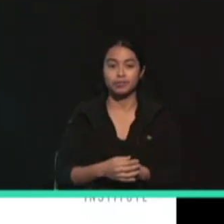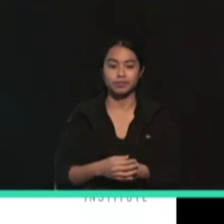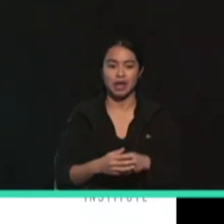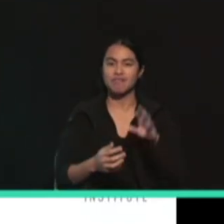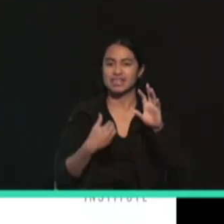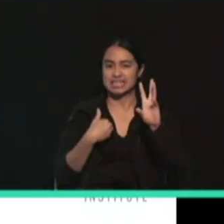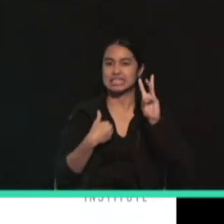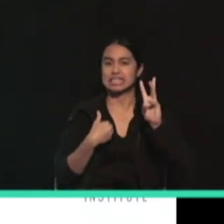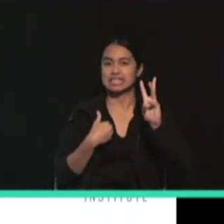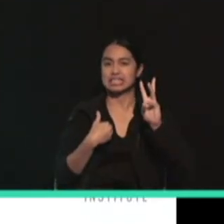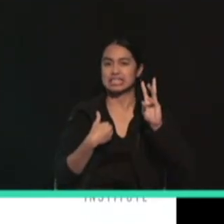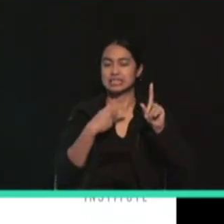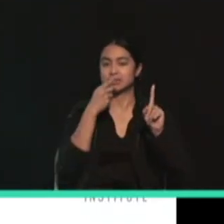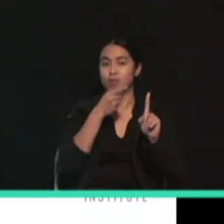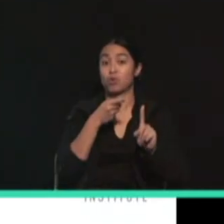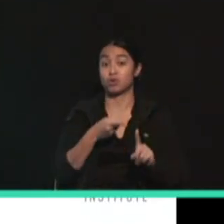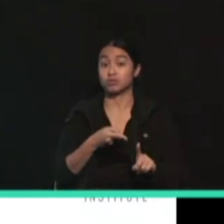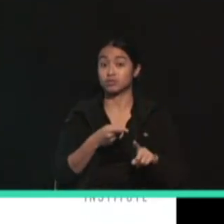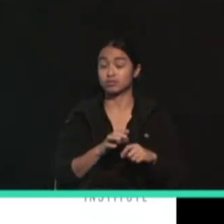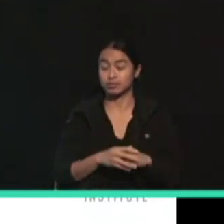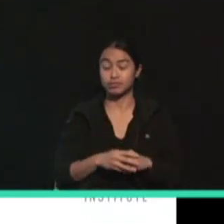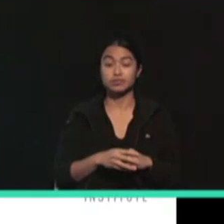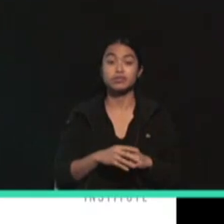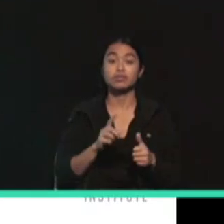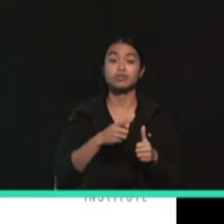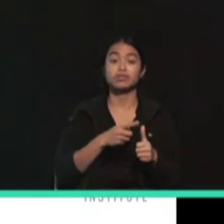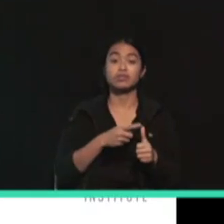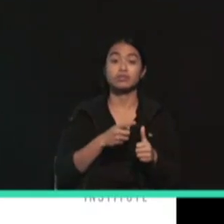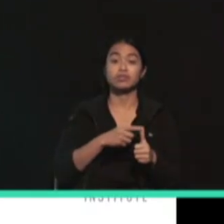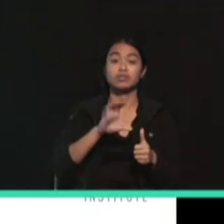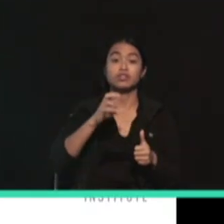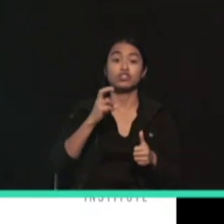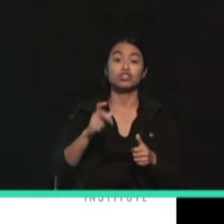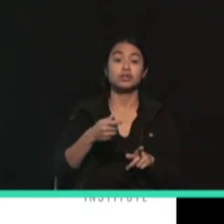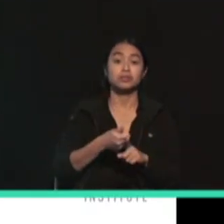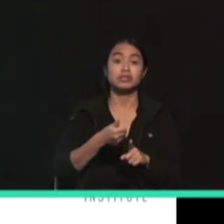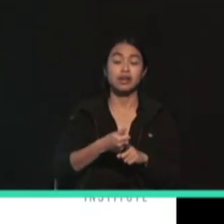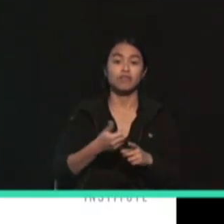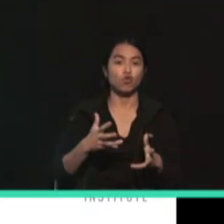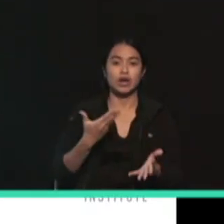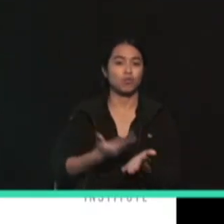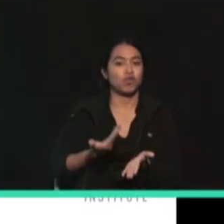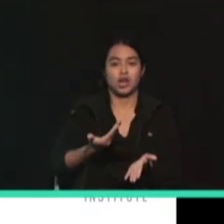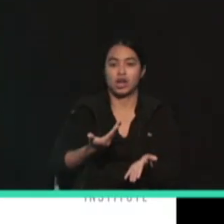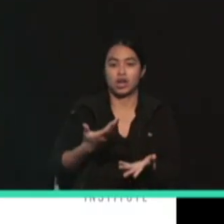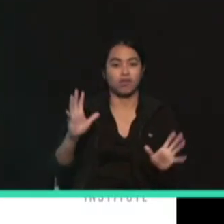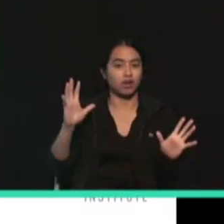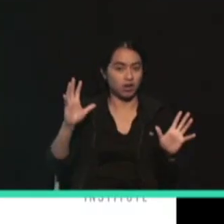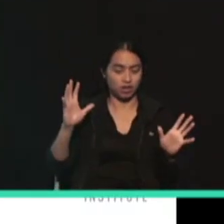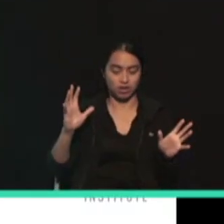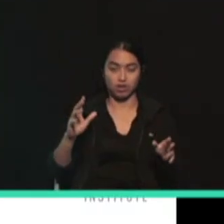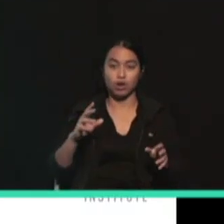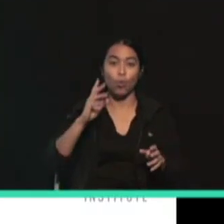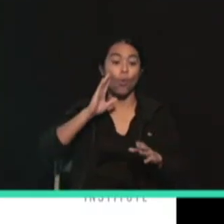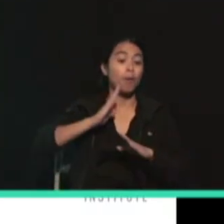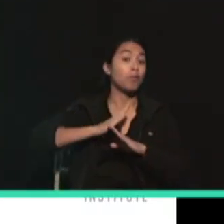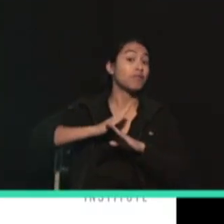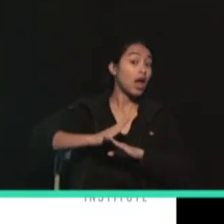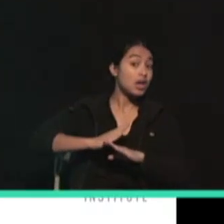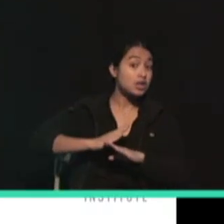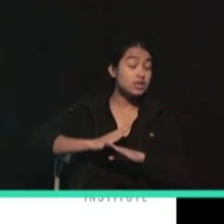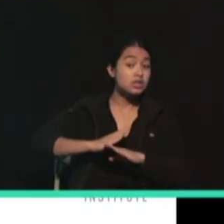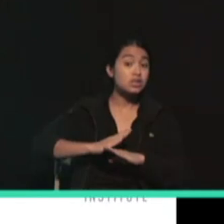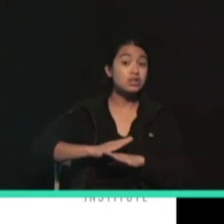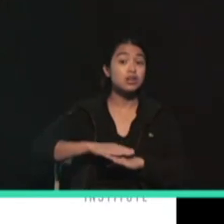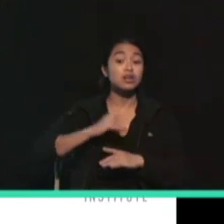points to give you a better picture of CHIP. So the first point is CHIP is proven. It's been proven to prevent, to